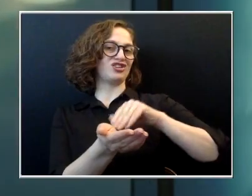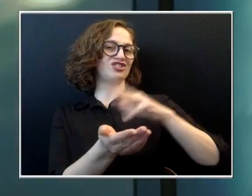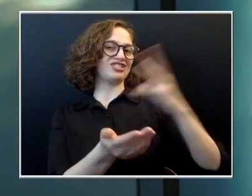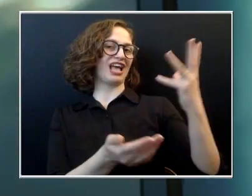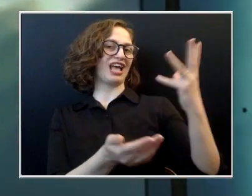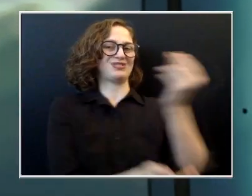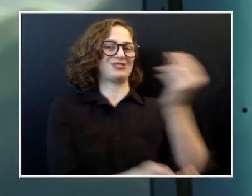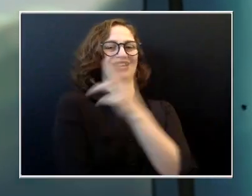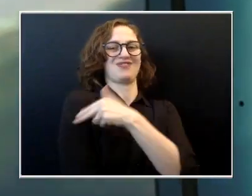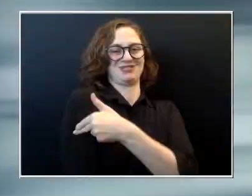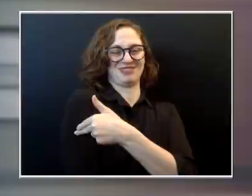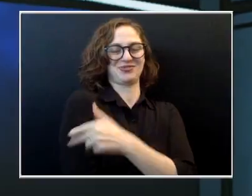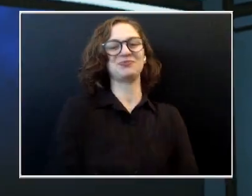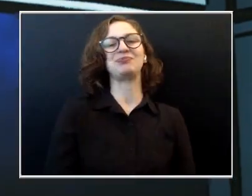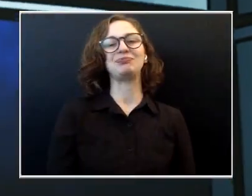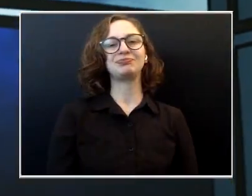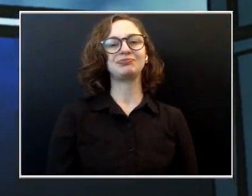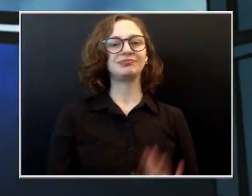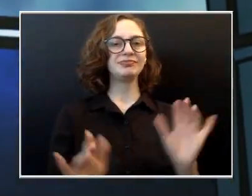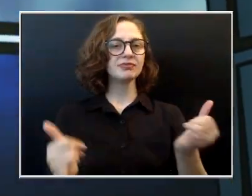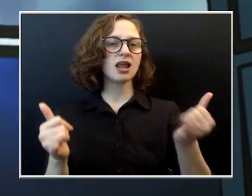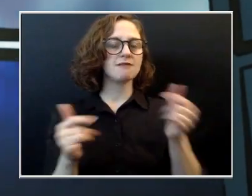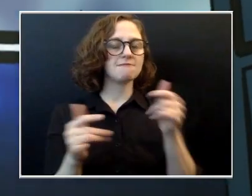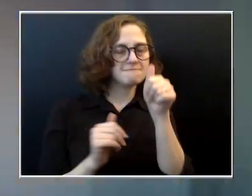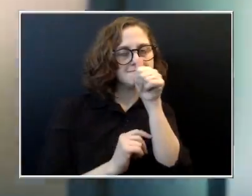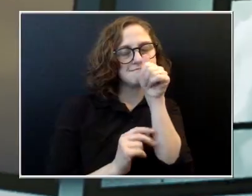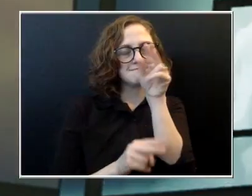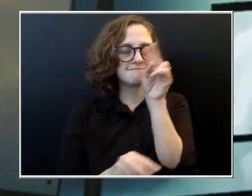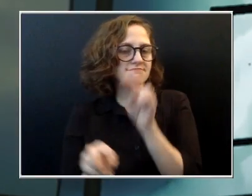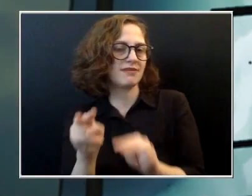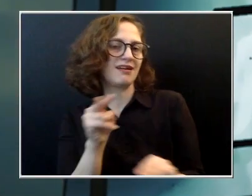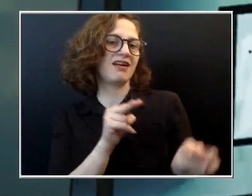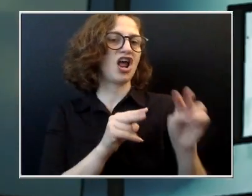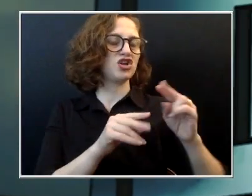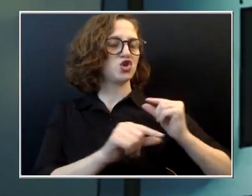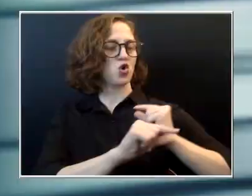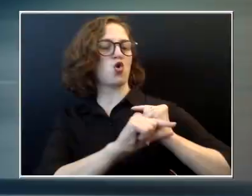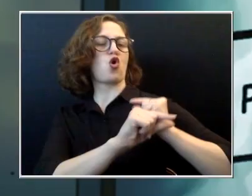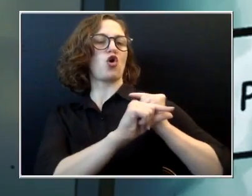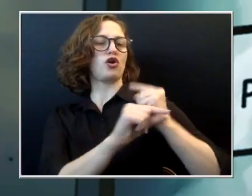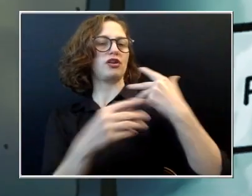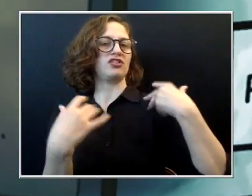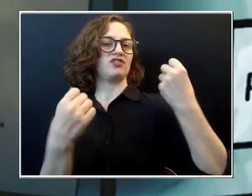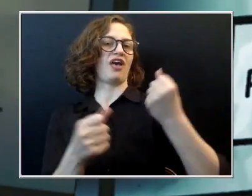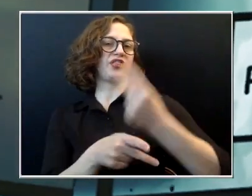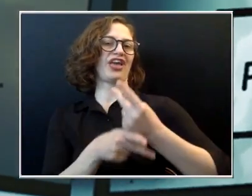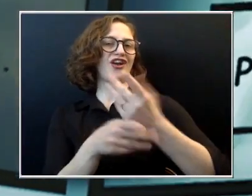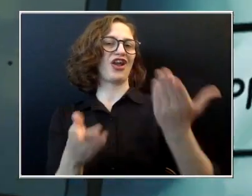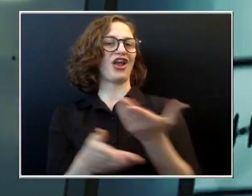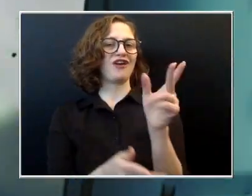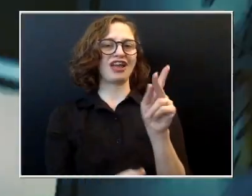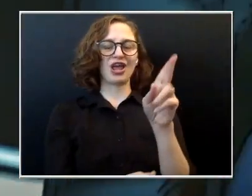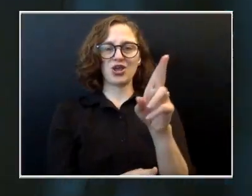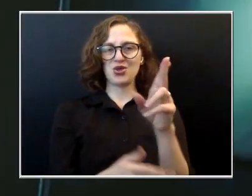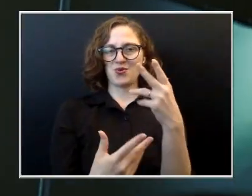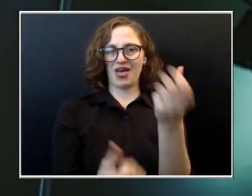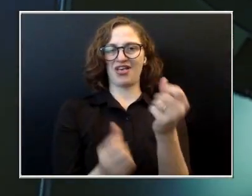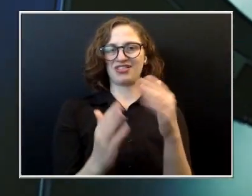walls. Now for a secret look into the guardians of healthcare at the University of Kansas Health System, let's